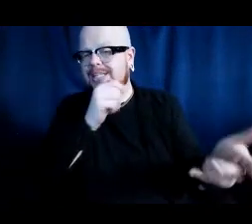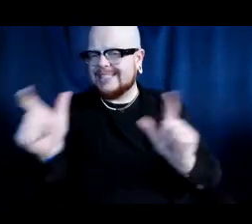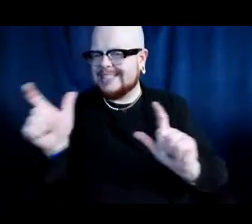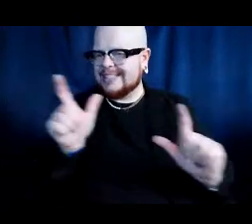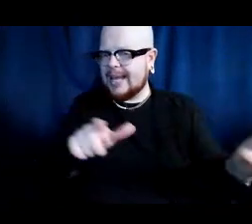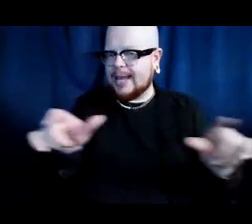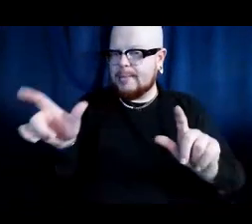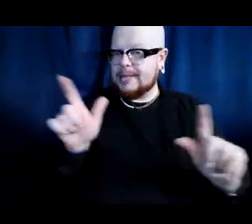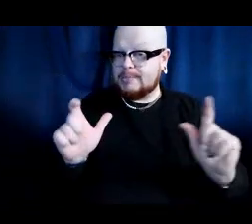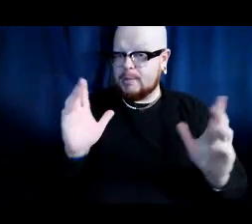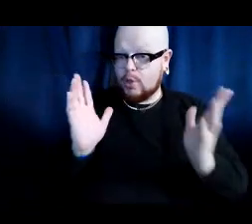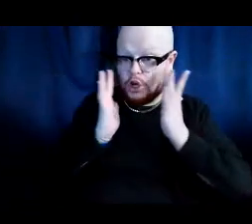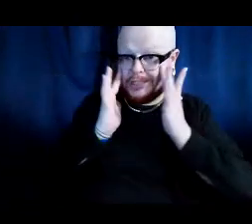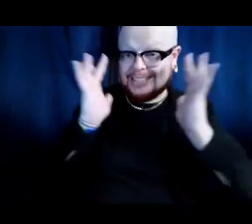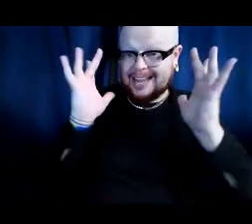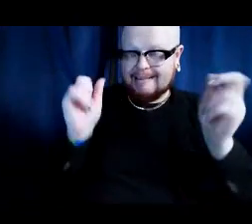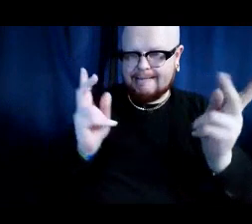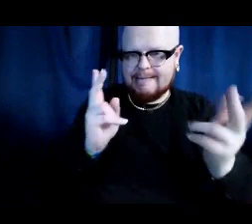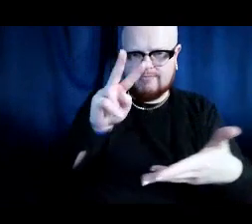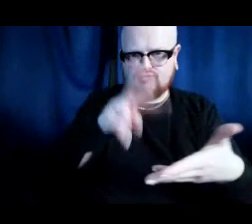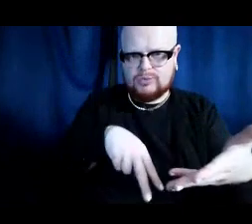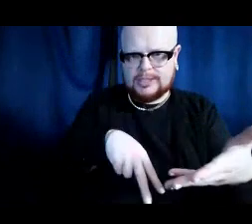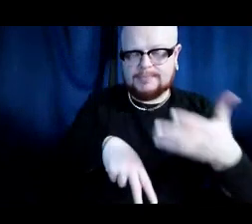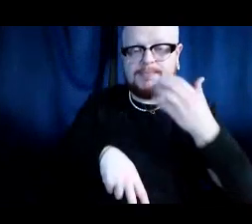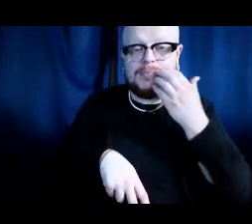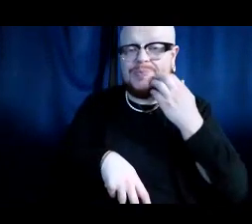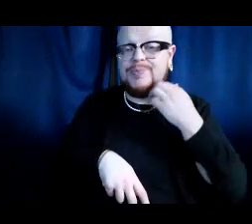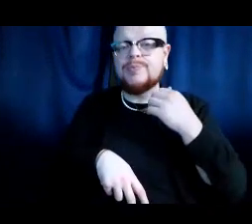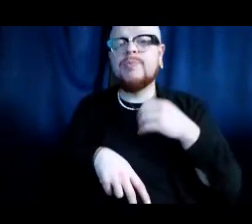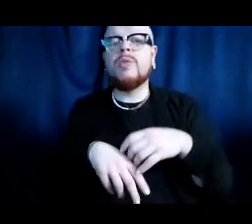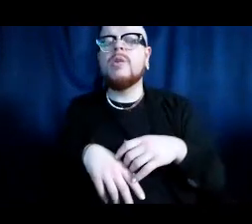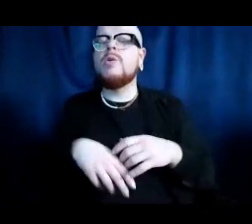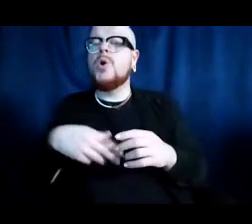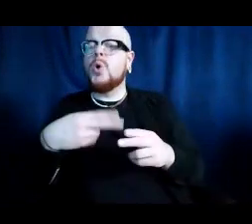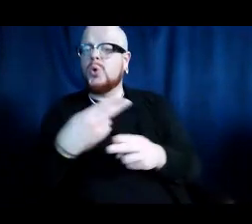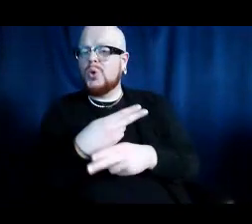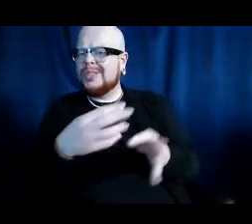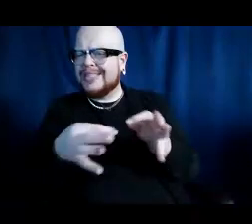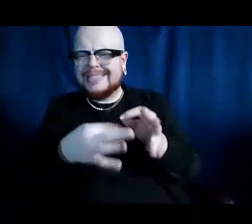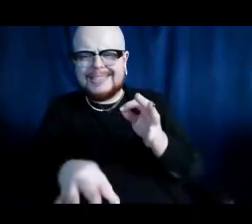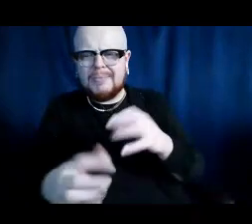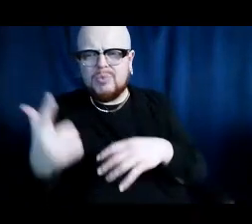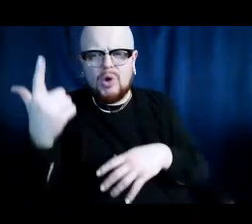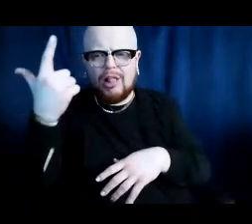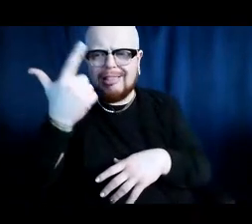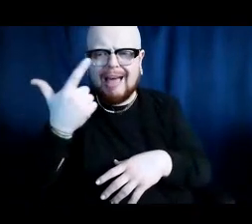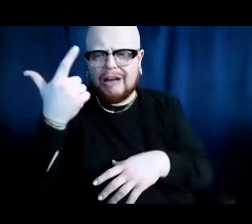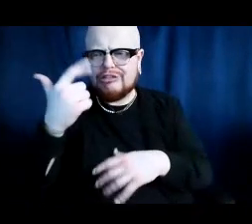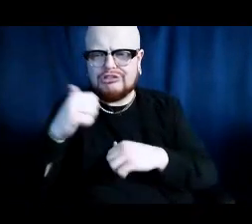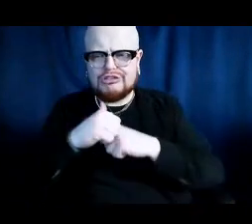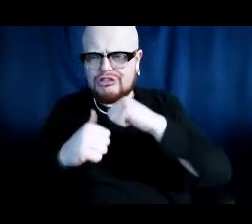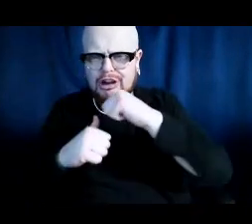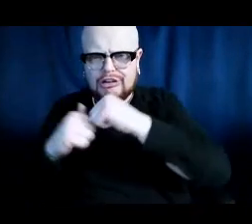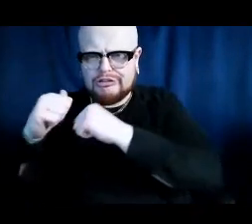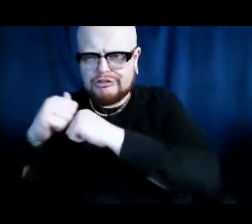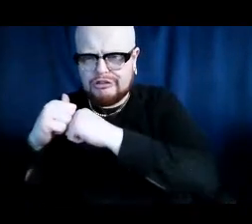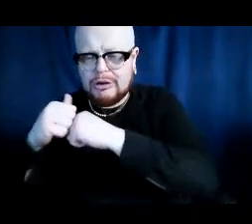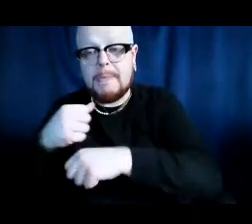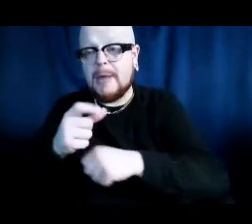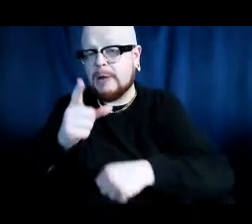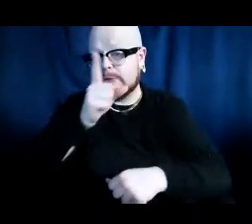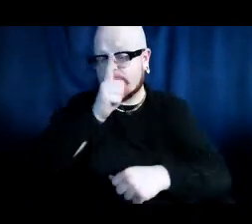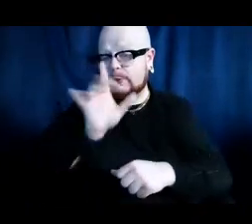simple, logical structure. Before building, plan your heading structure to ensure you maintain the correct